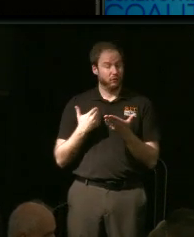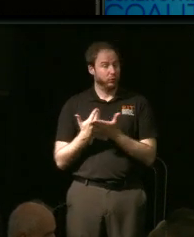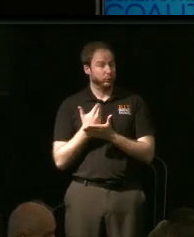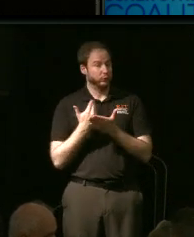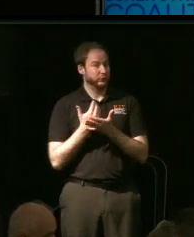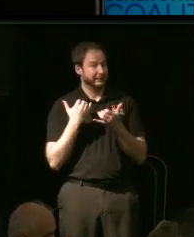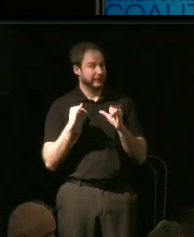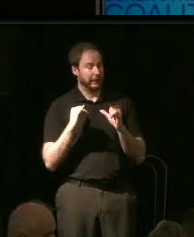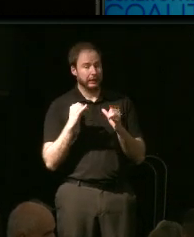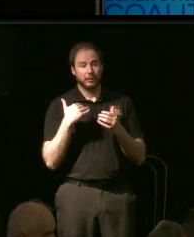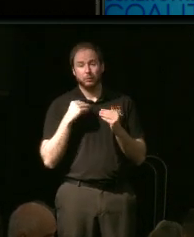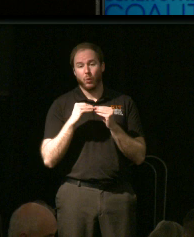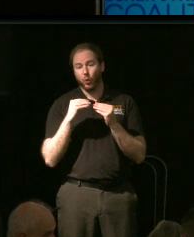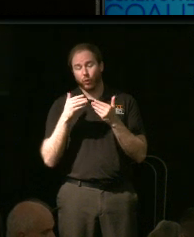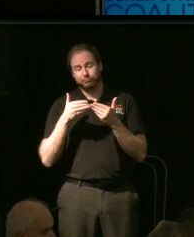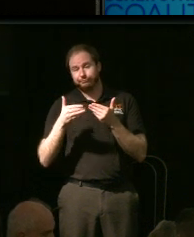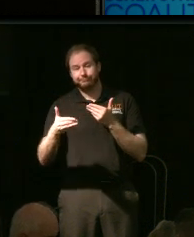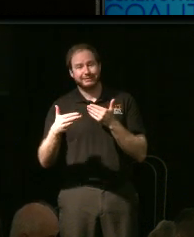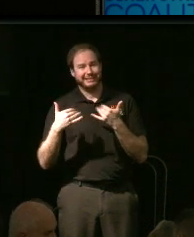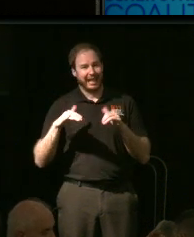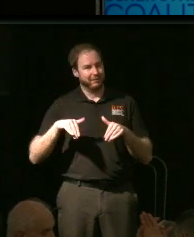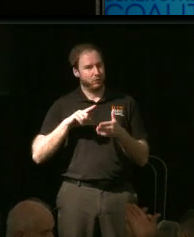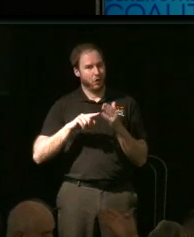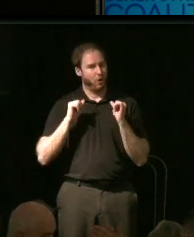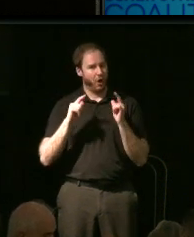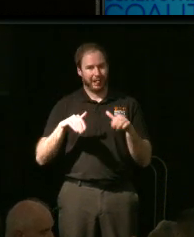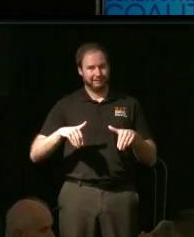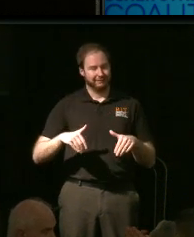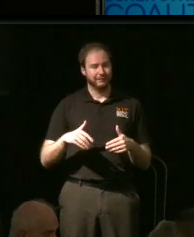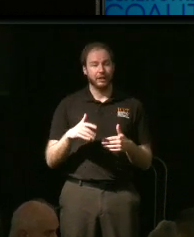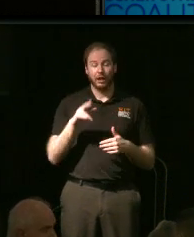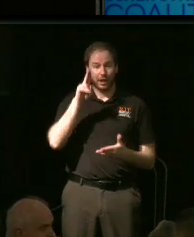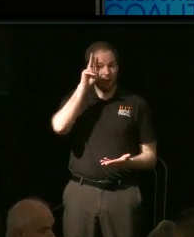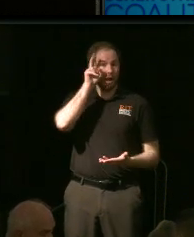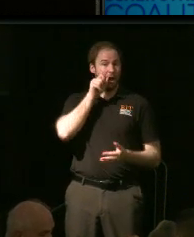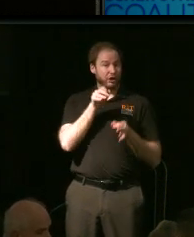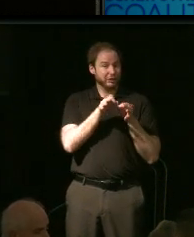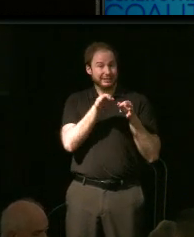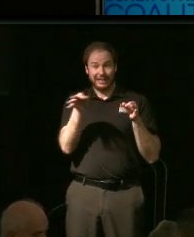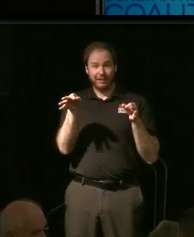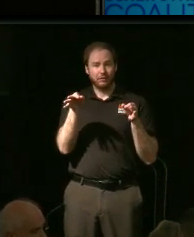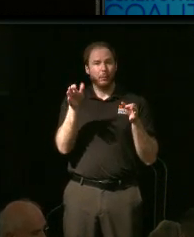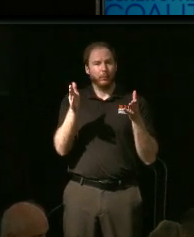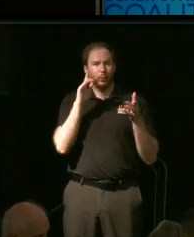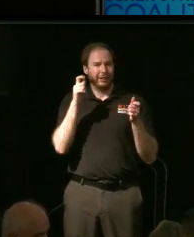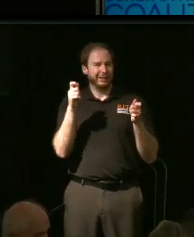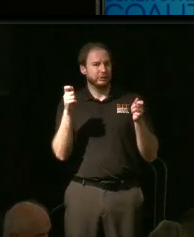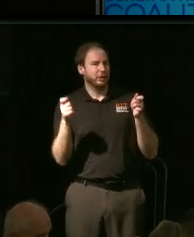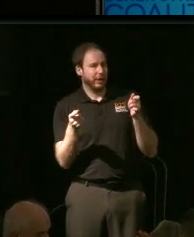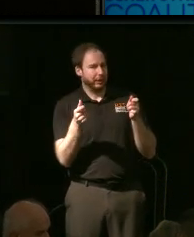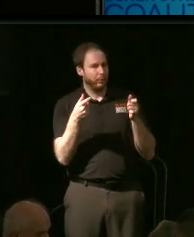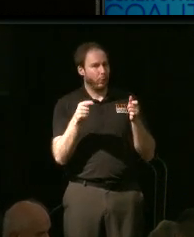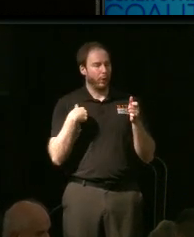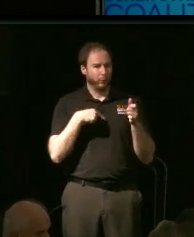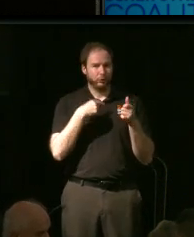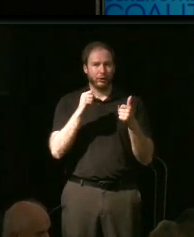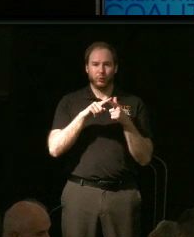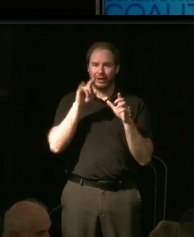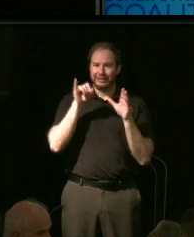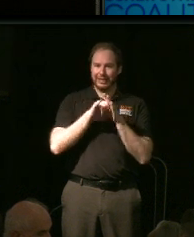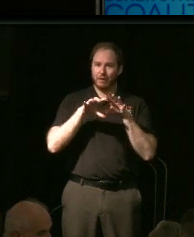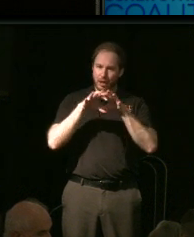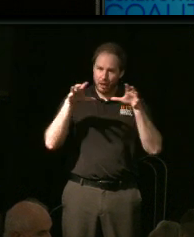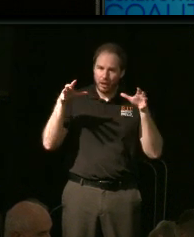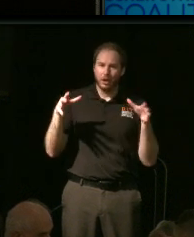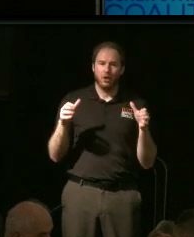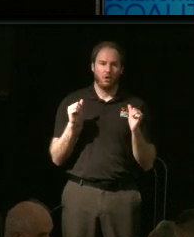but there certainly might be other things. The definition of Usher probably will evolve as we talk about this wider spectrum of